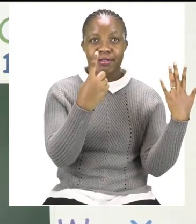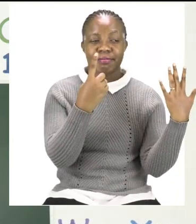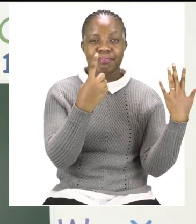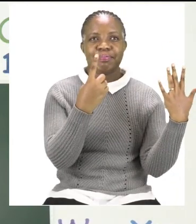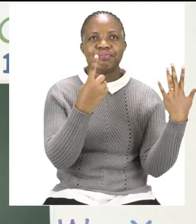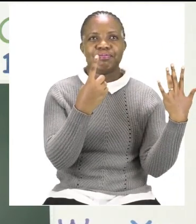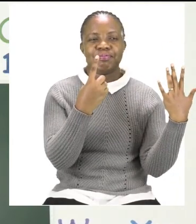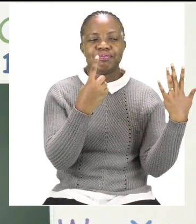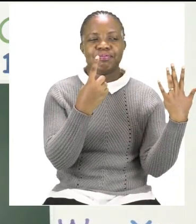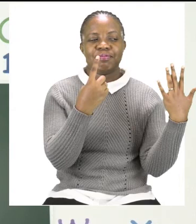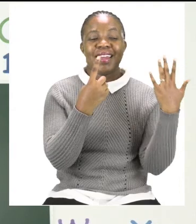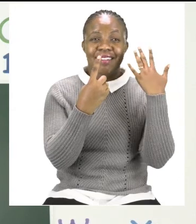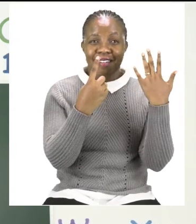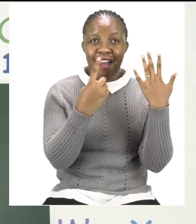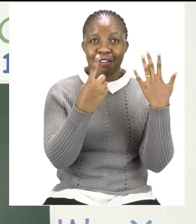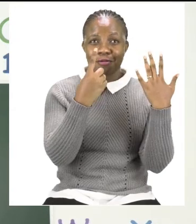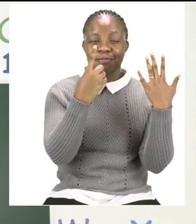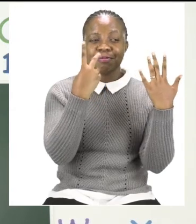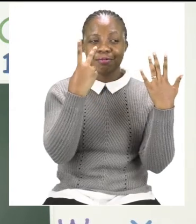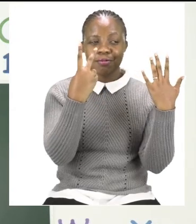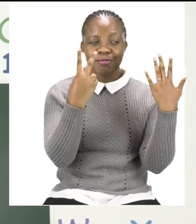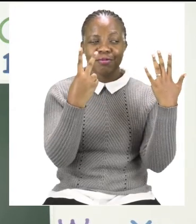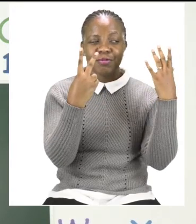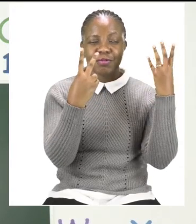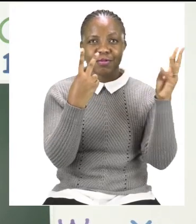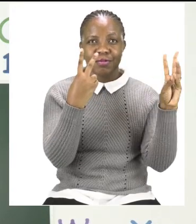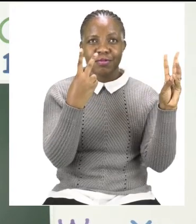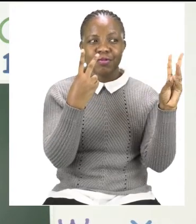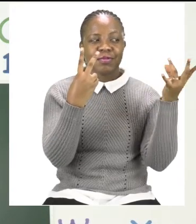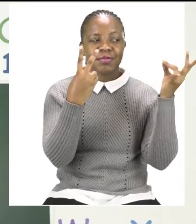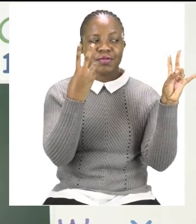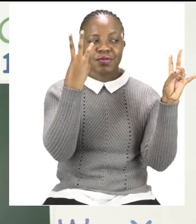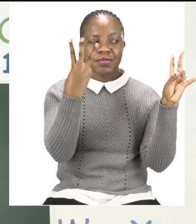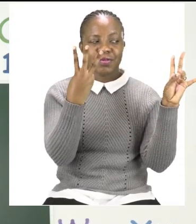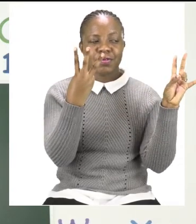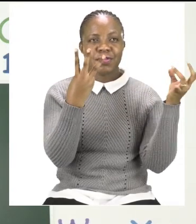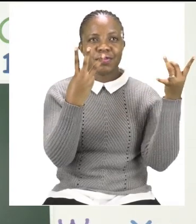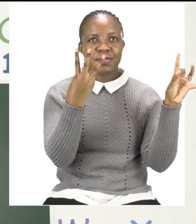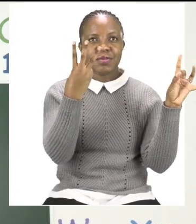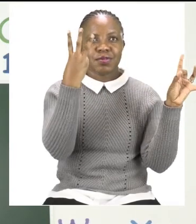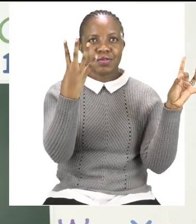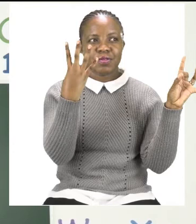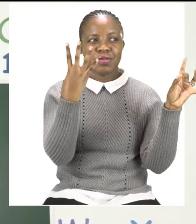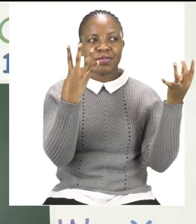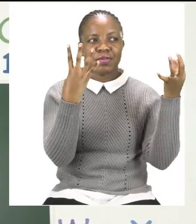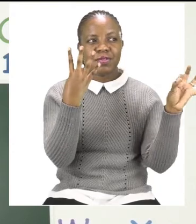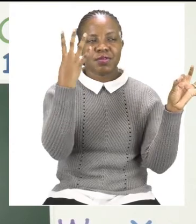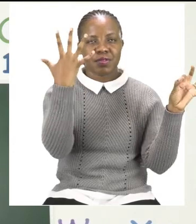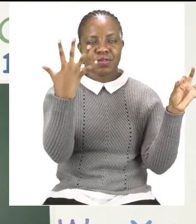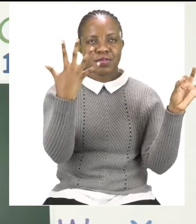go. 1, 2, 3, 4,